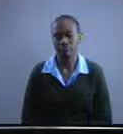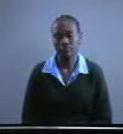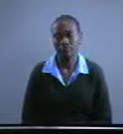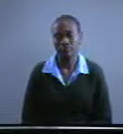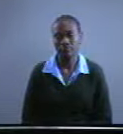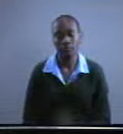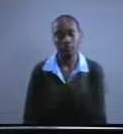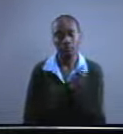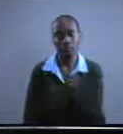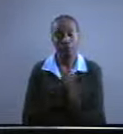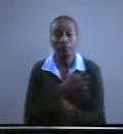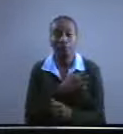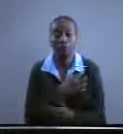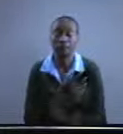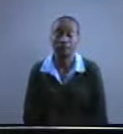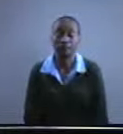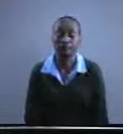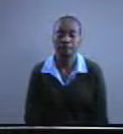Deputy Minister.